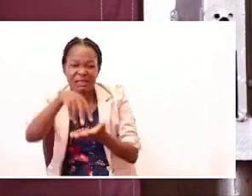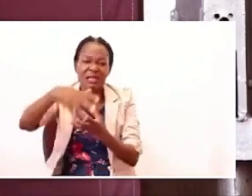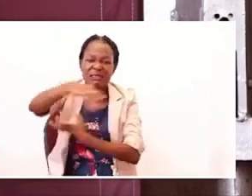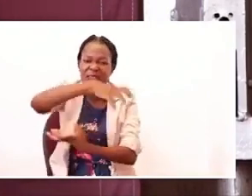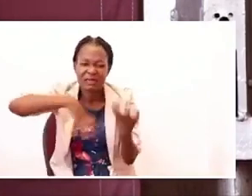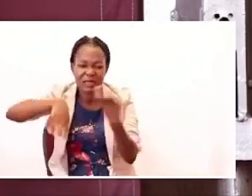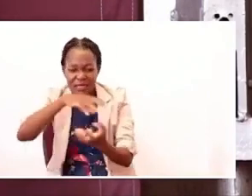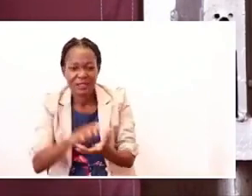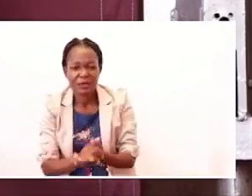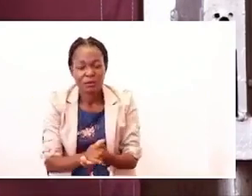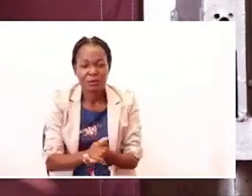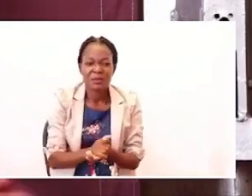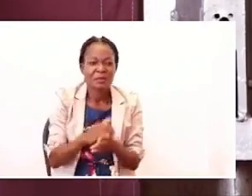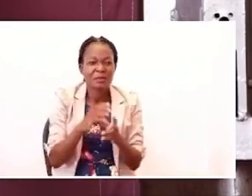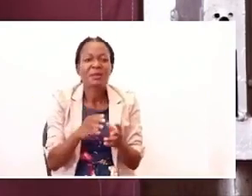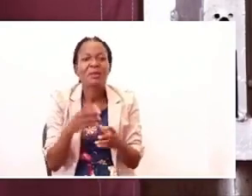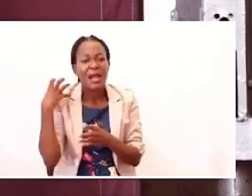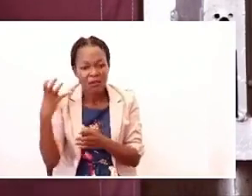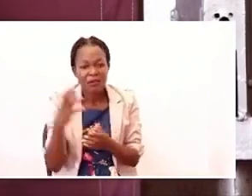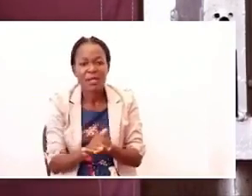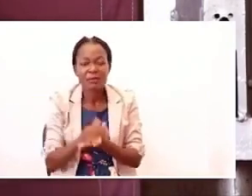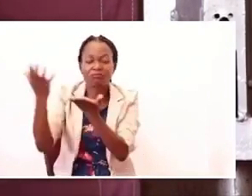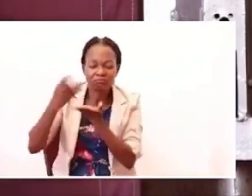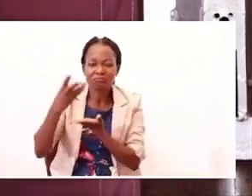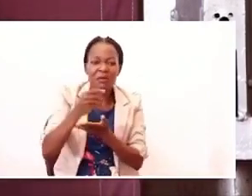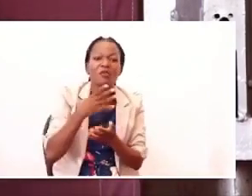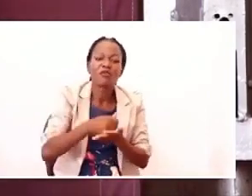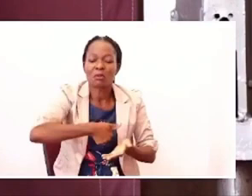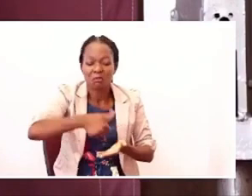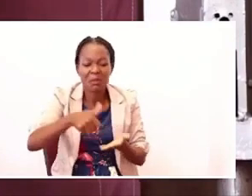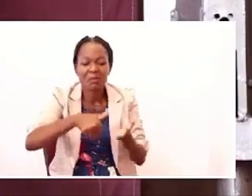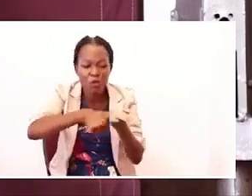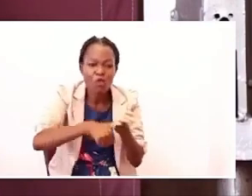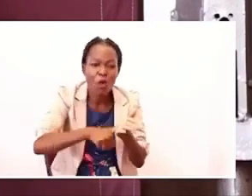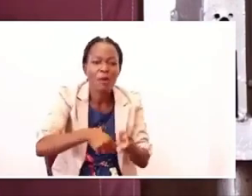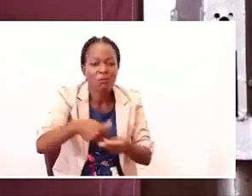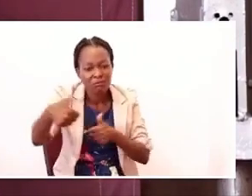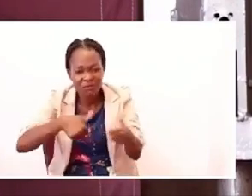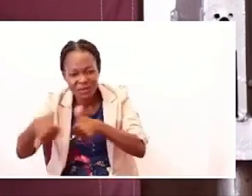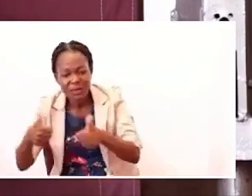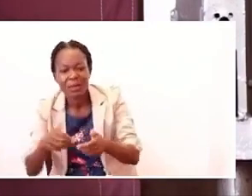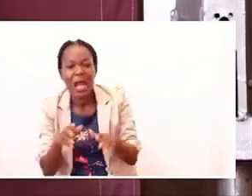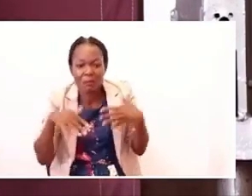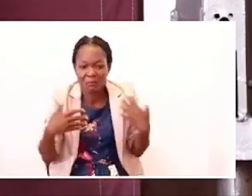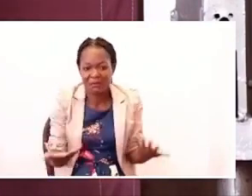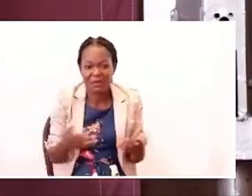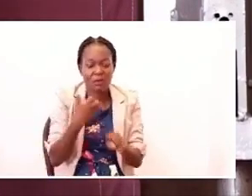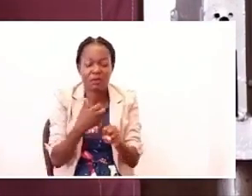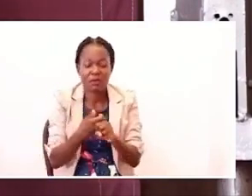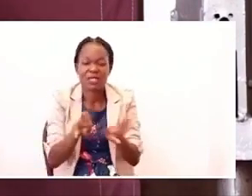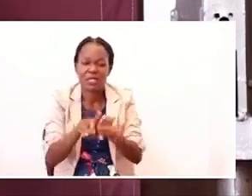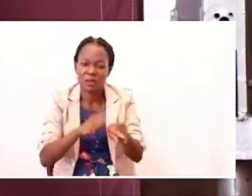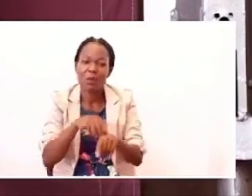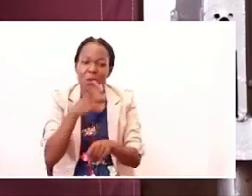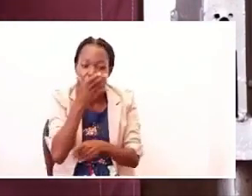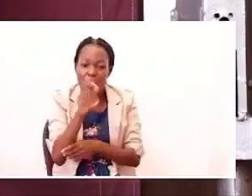the systems in order to bail out economies. When COVID started in 2019,